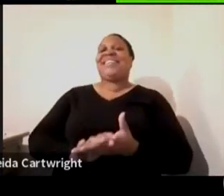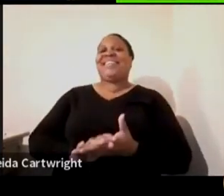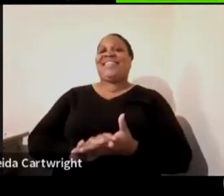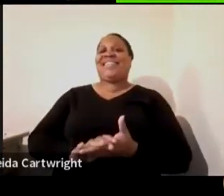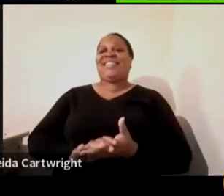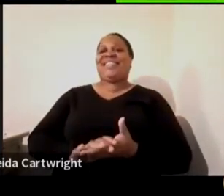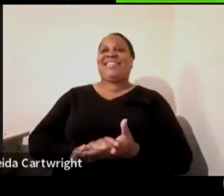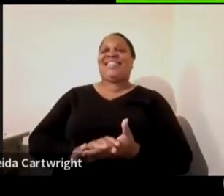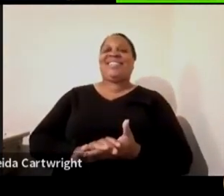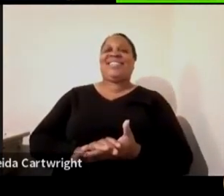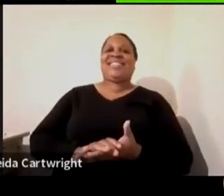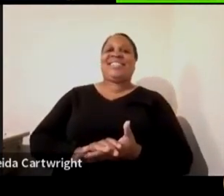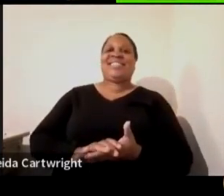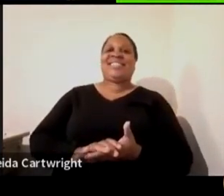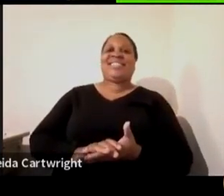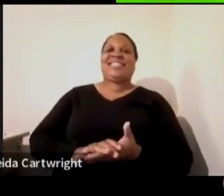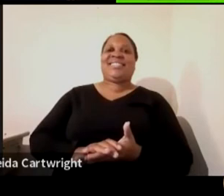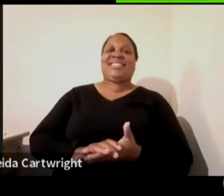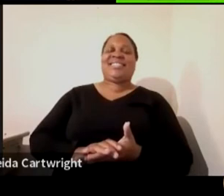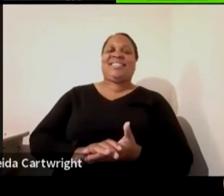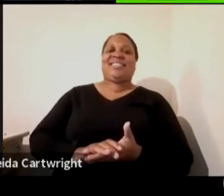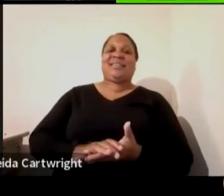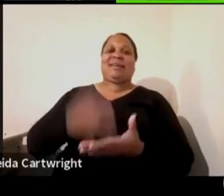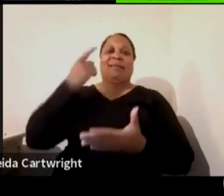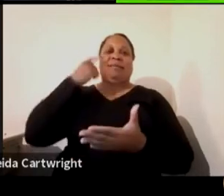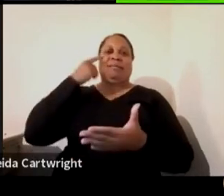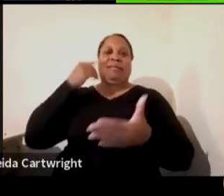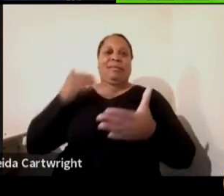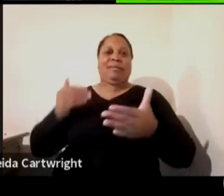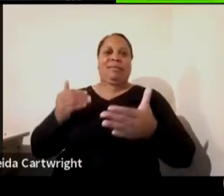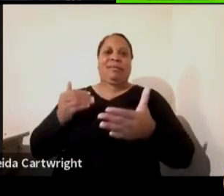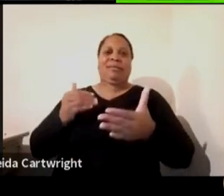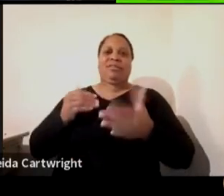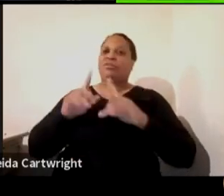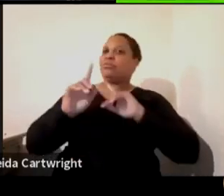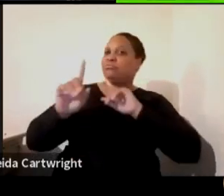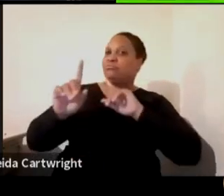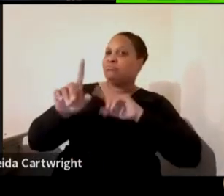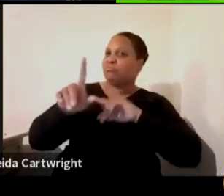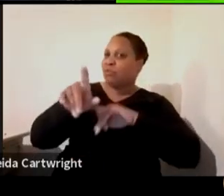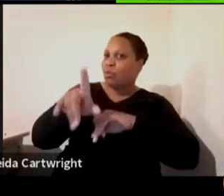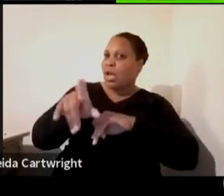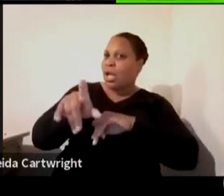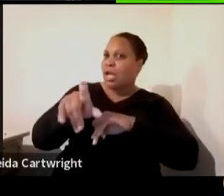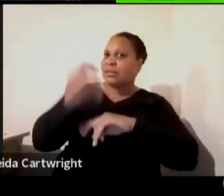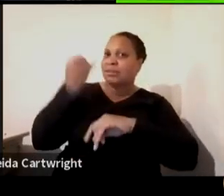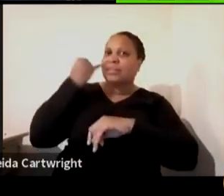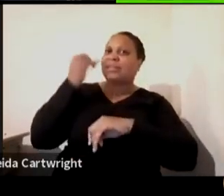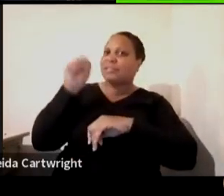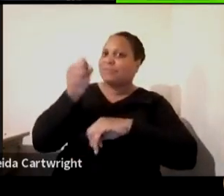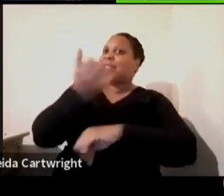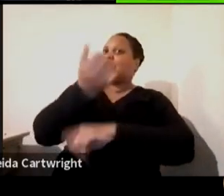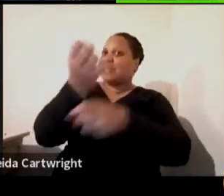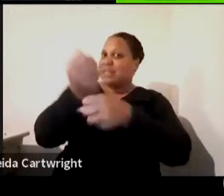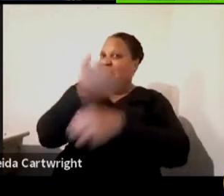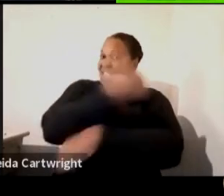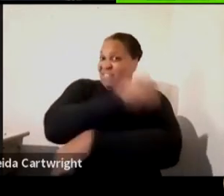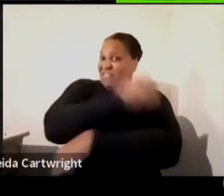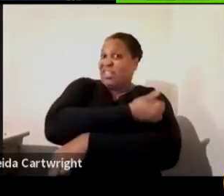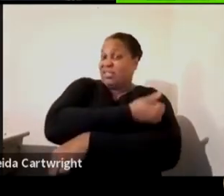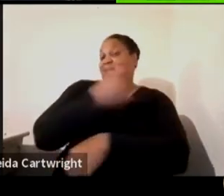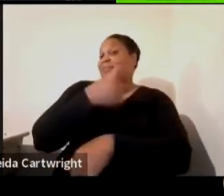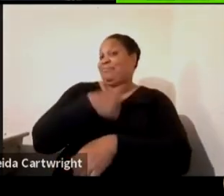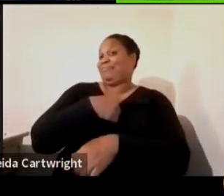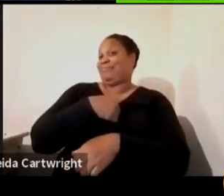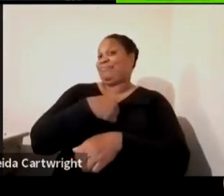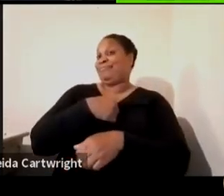I think that as you approach the question of whether to get the vaccine, I would approach it